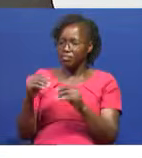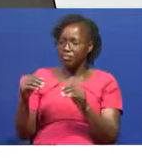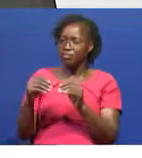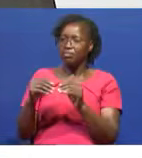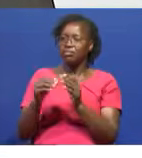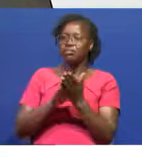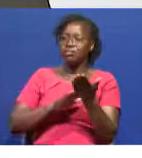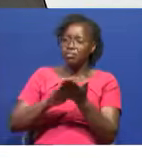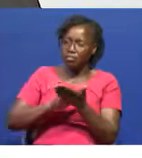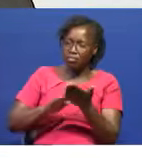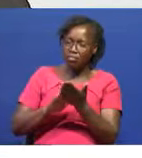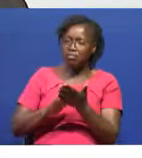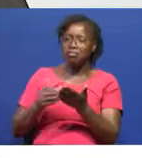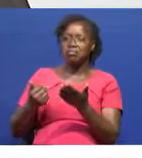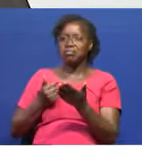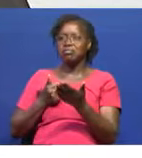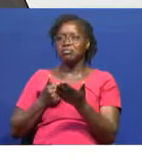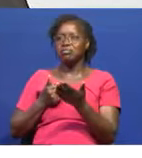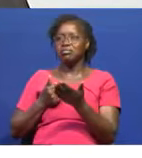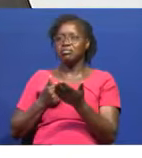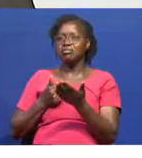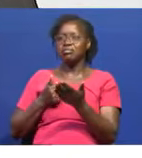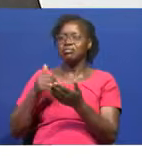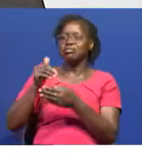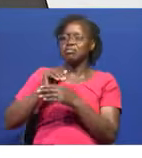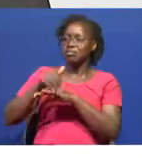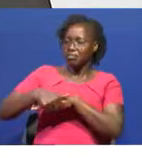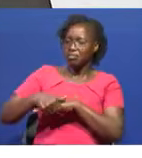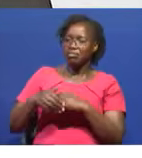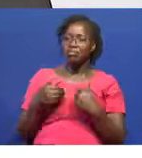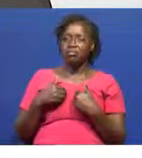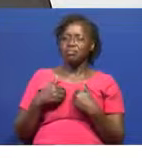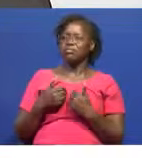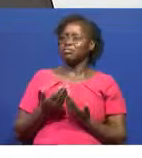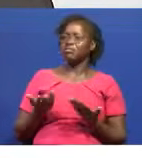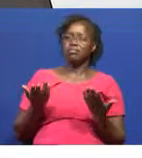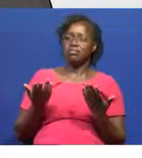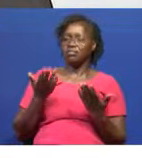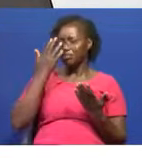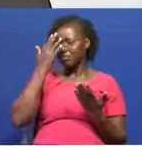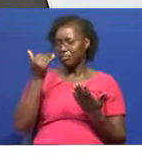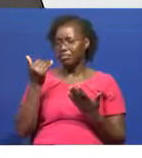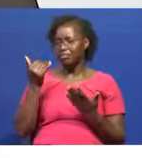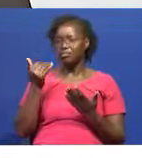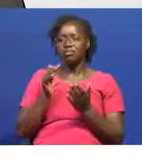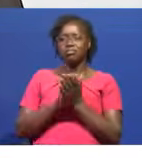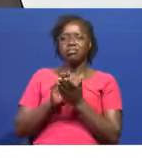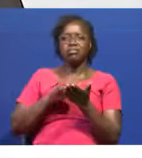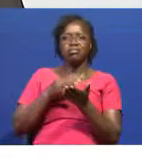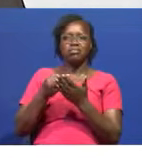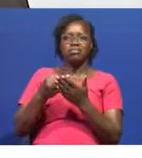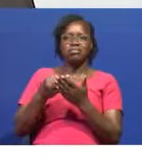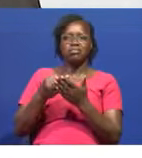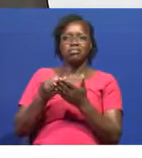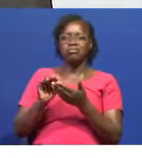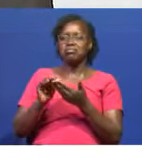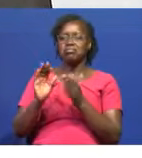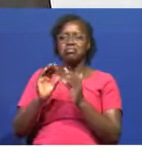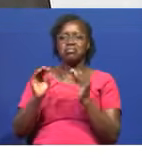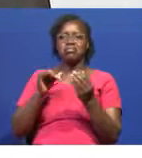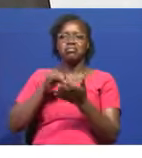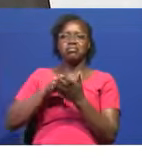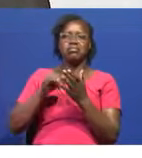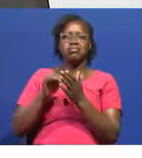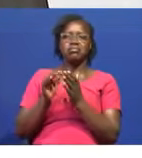the girls are provided with the sanitary pads. Because the professions of farming, as much as they might not be as much, including